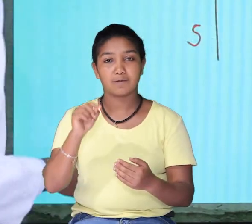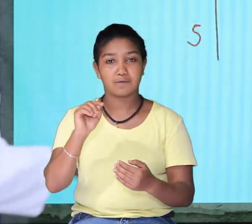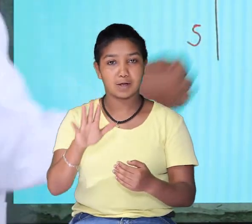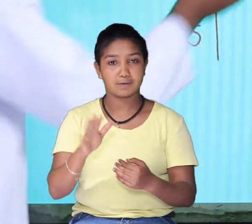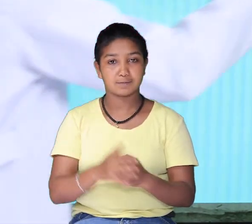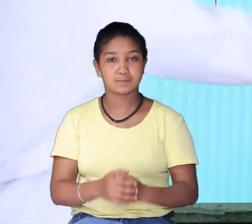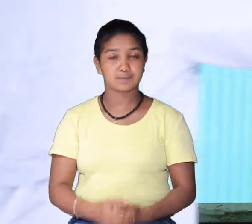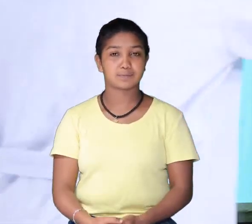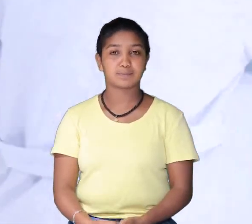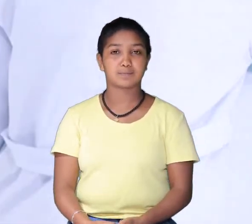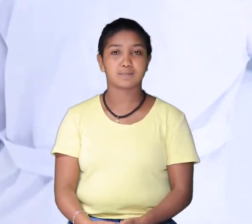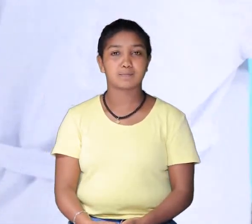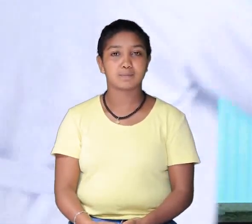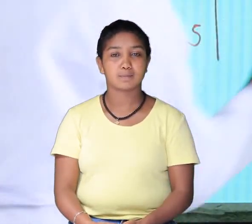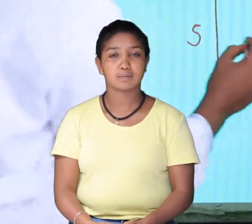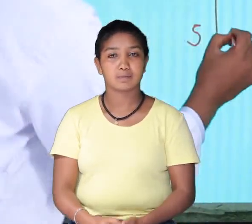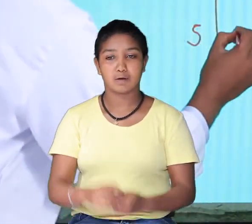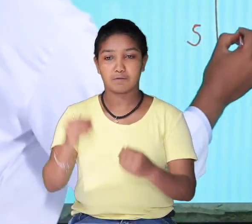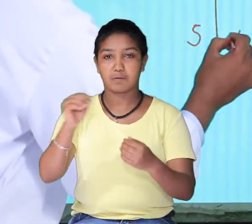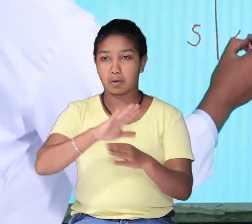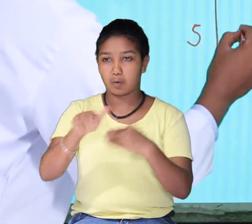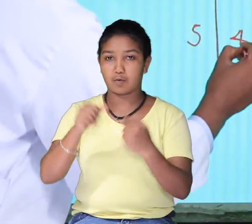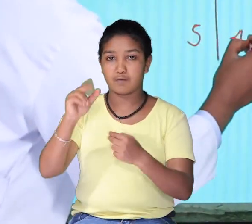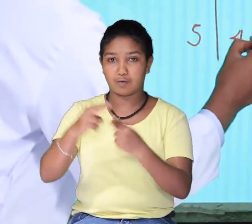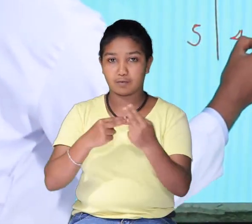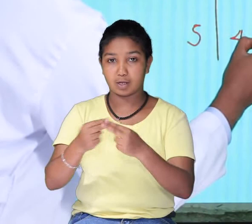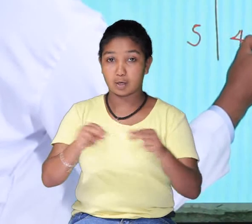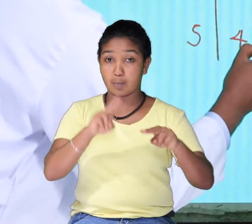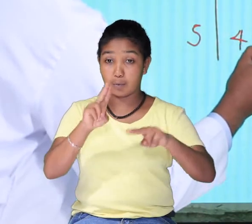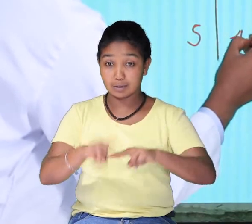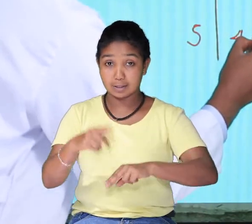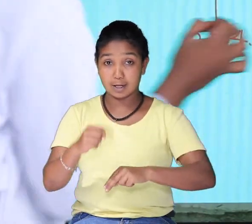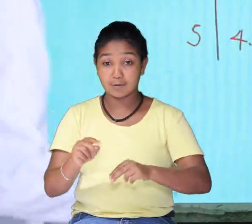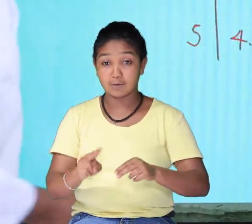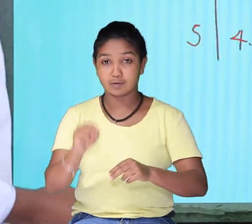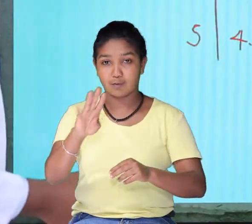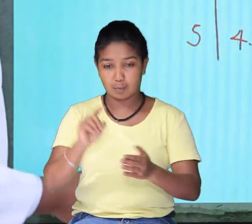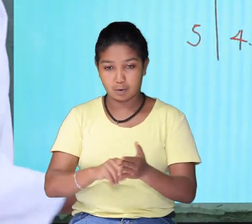5. Okay, 5 as a whole. Then put the velocity